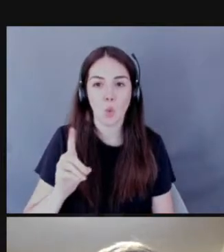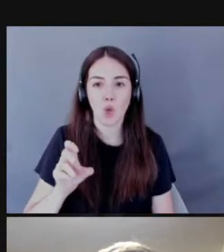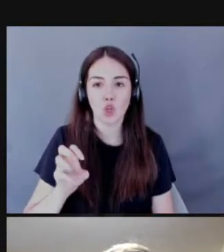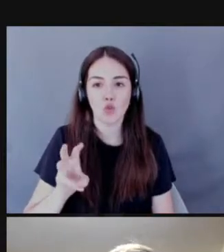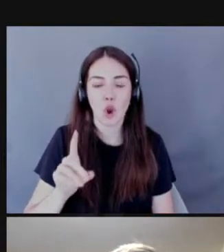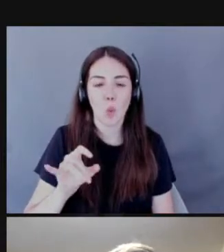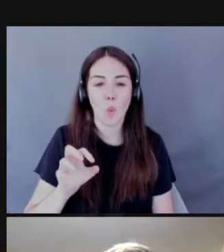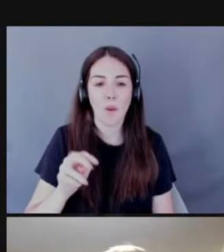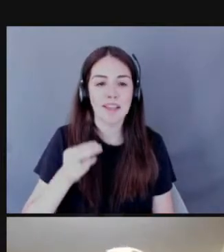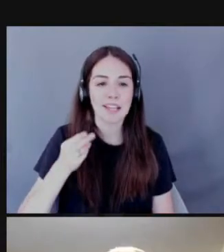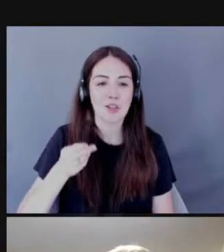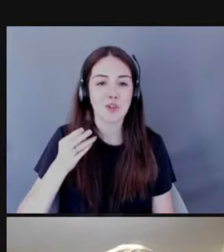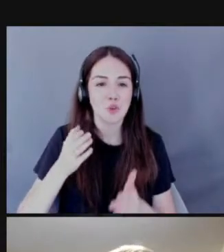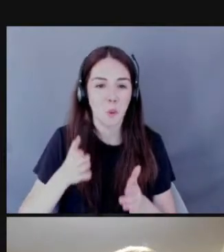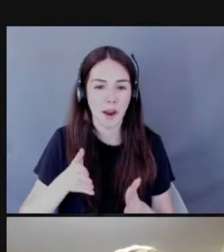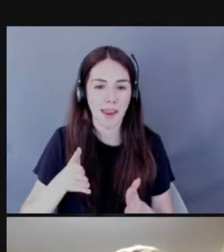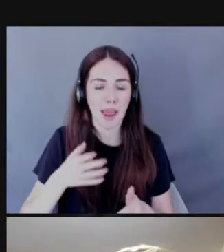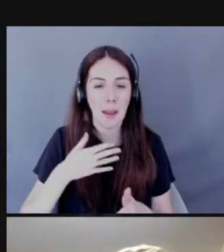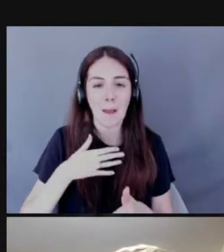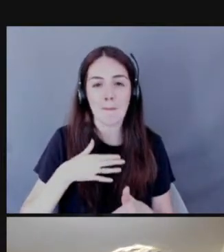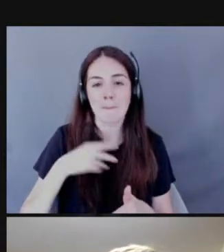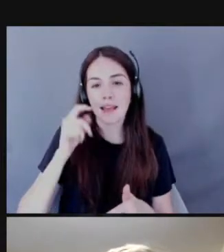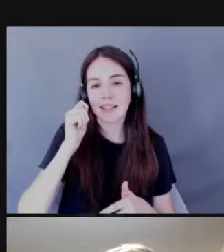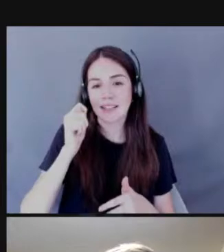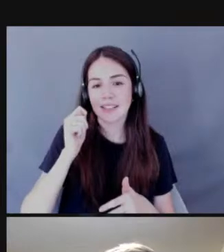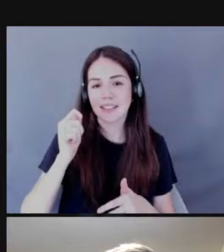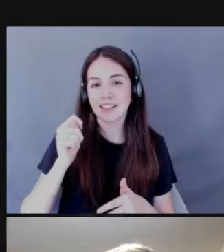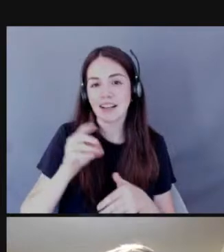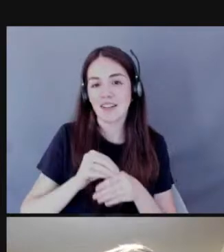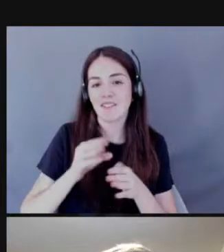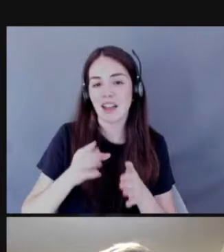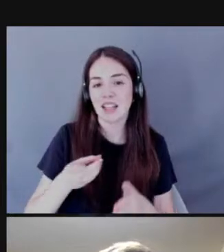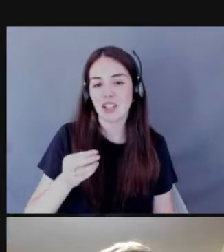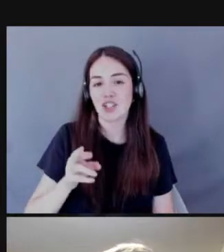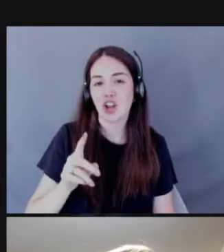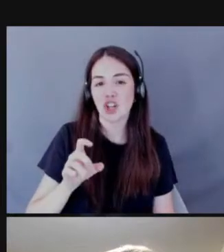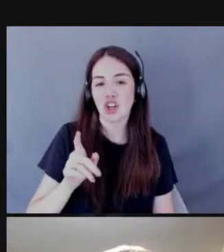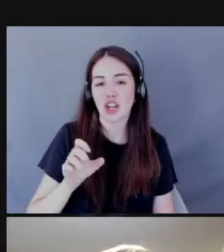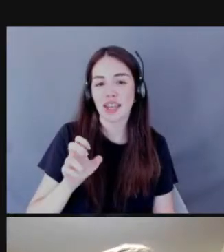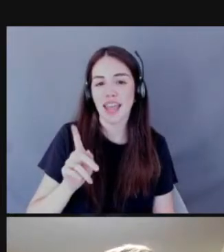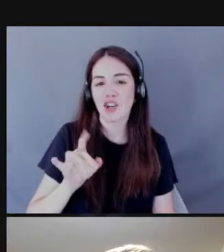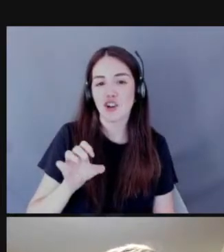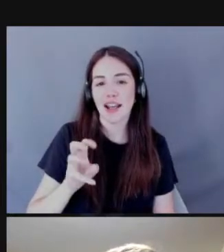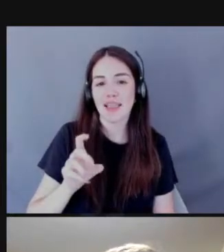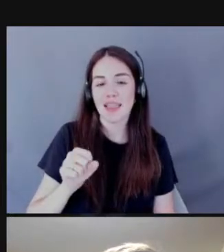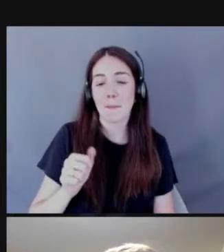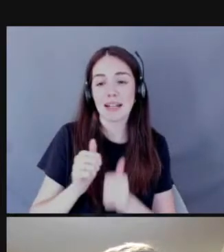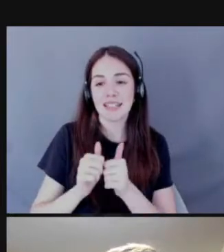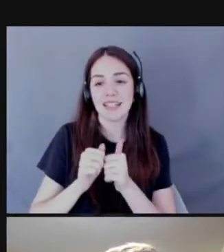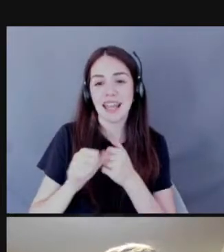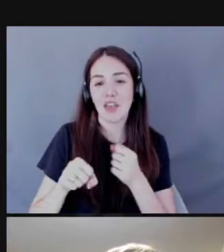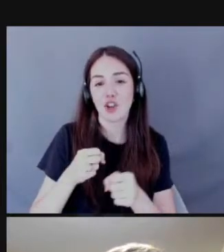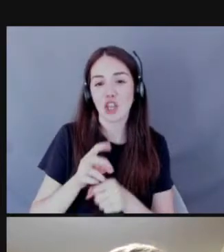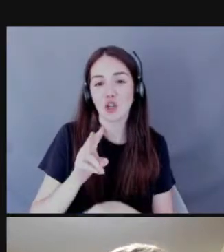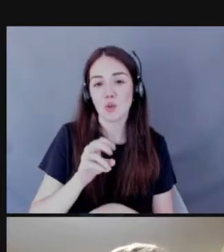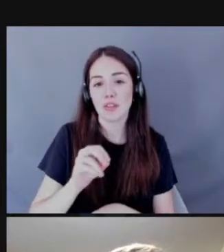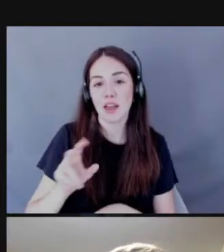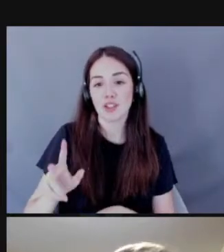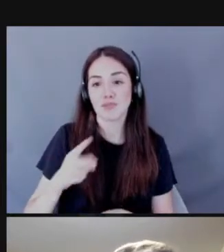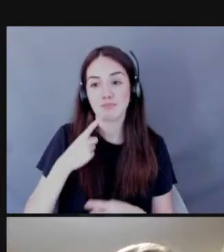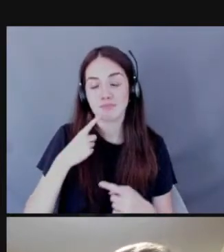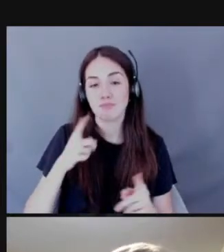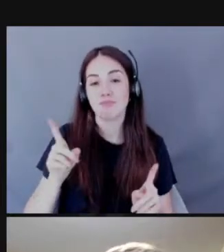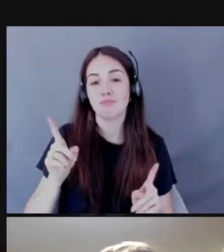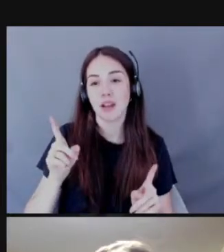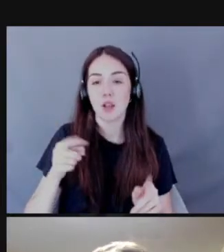with my dissertation advisor there, Dr. Kendrick Clements, and together in 2003, we actually finally did